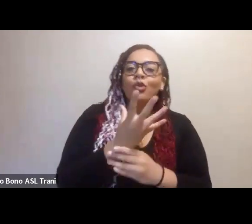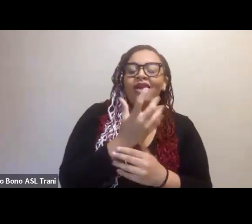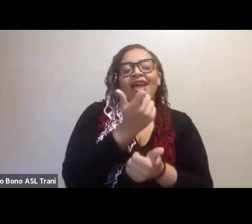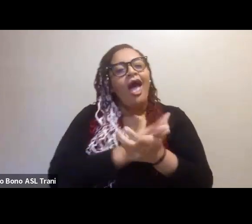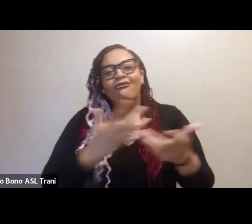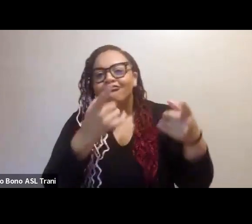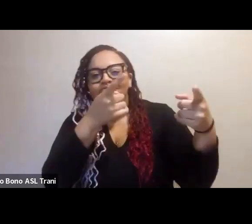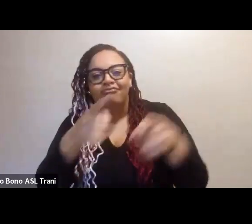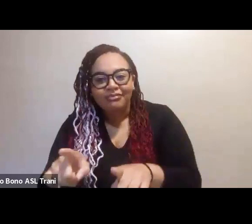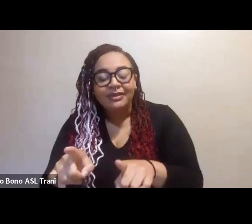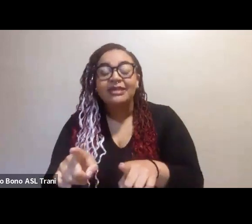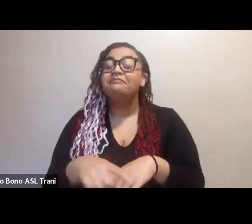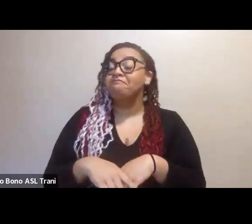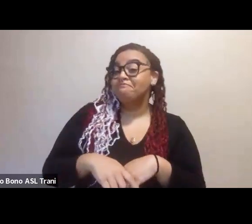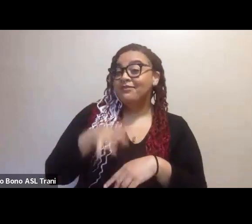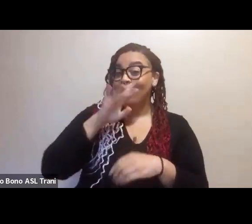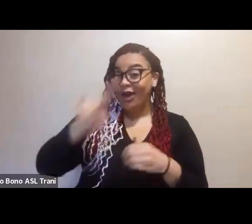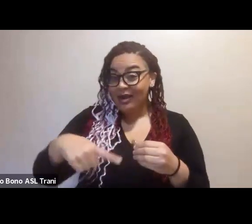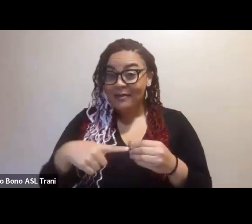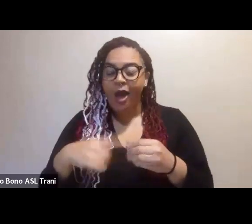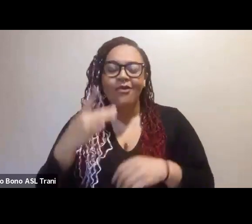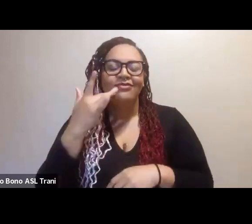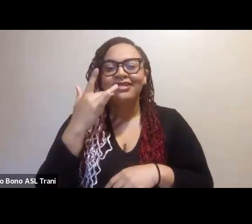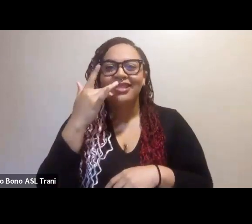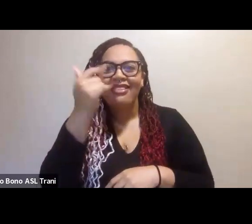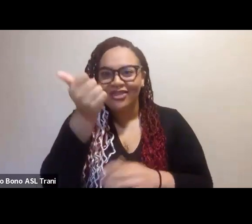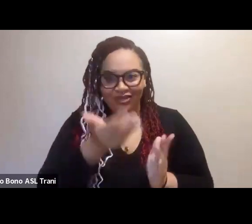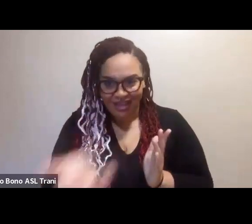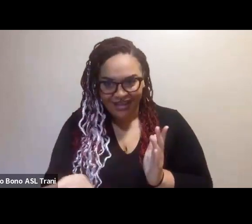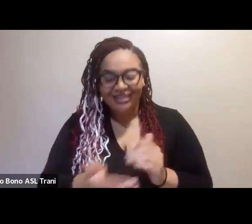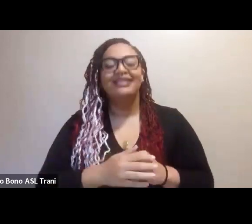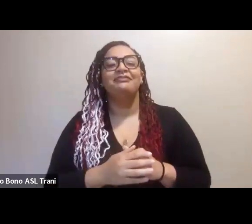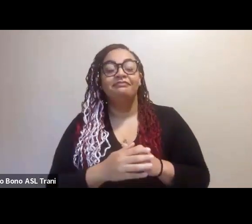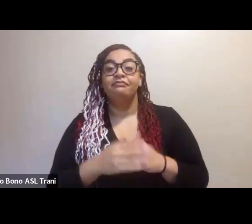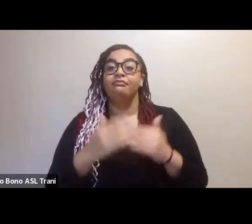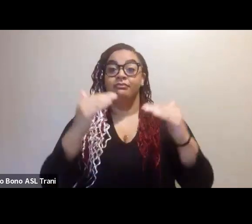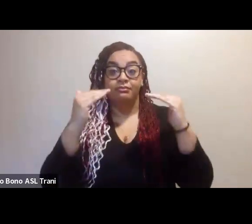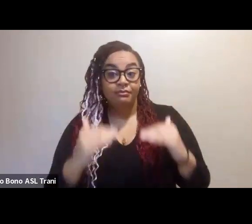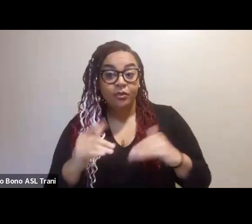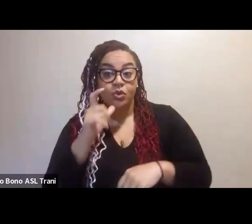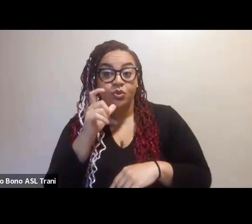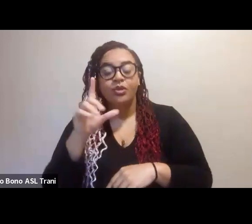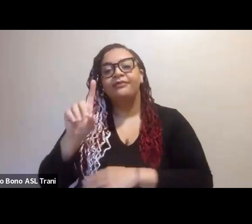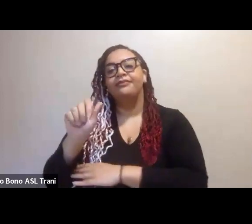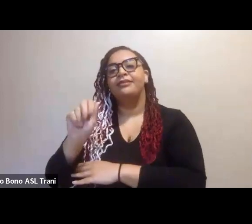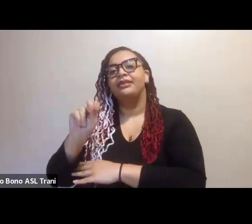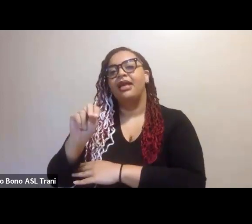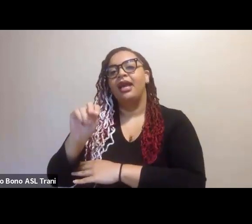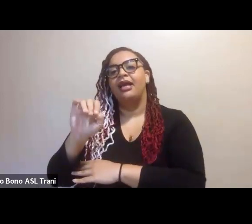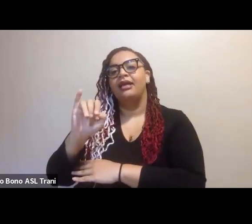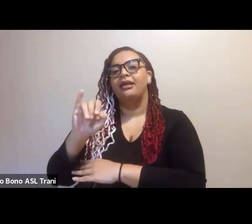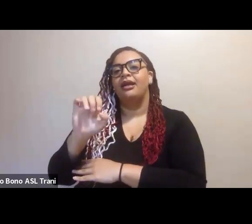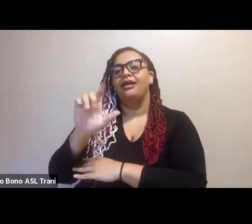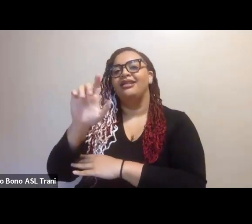happens. Speaking about delicious things, coming up next, we have Danielle G, a